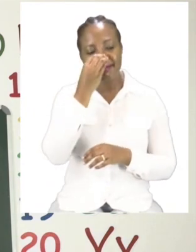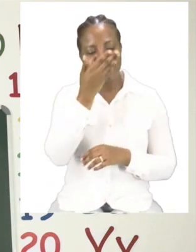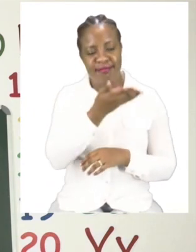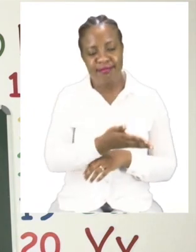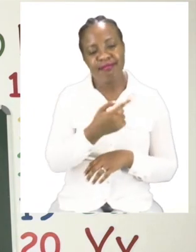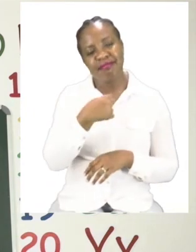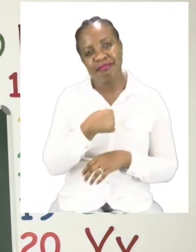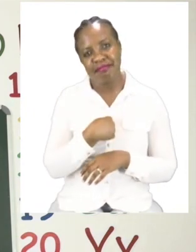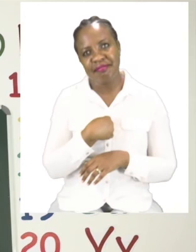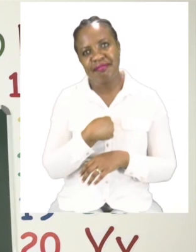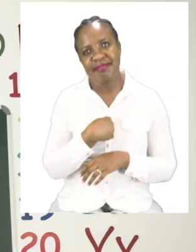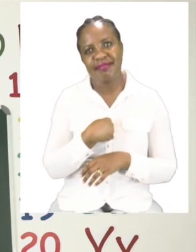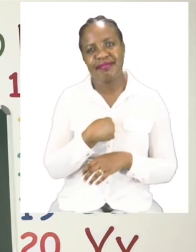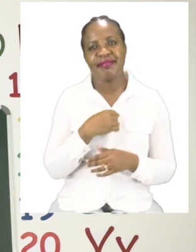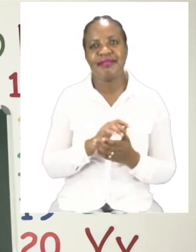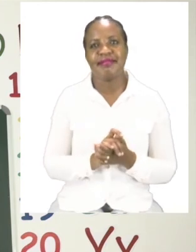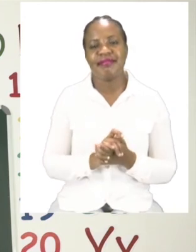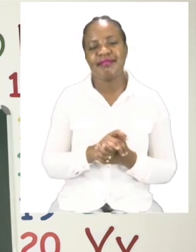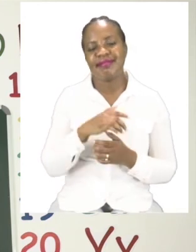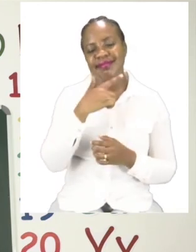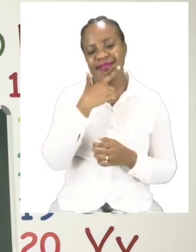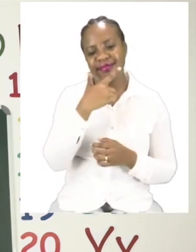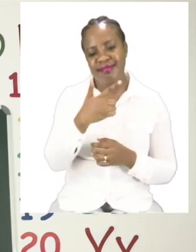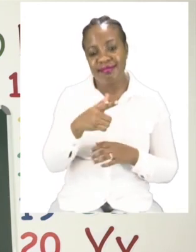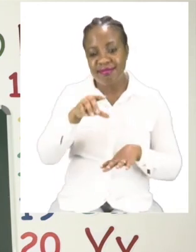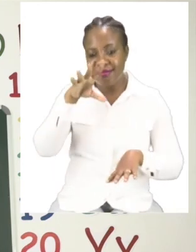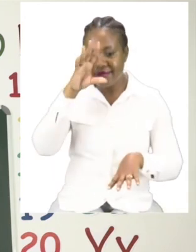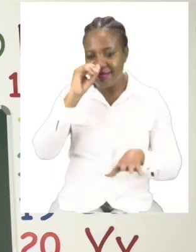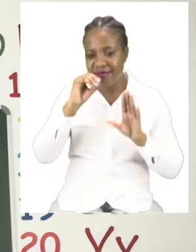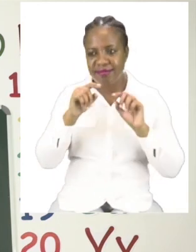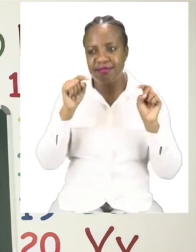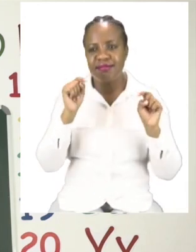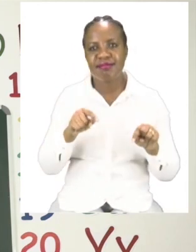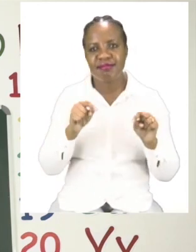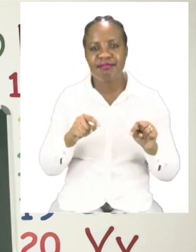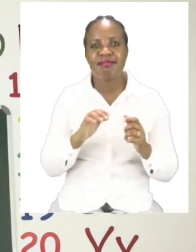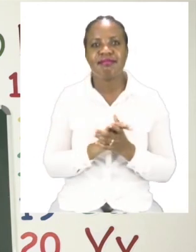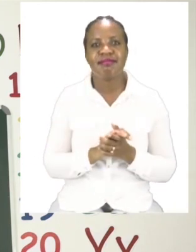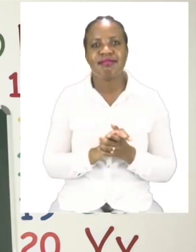and I, we would like to say thank you for joining us today and